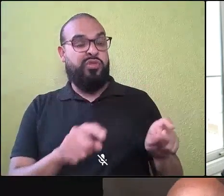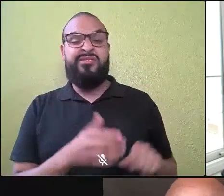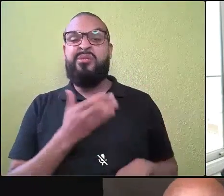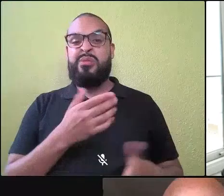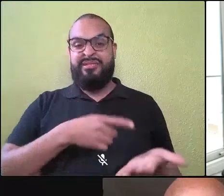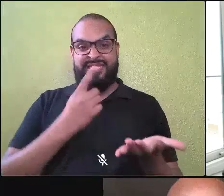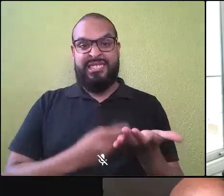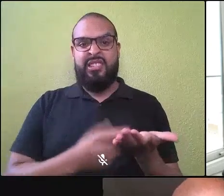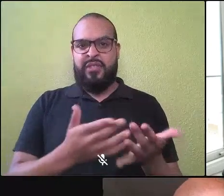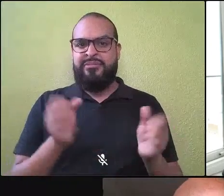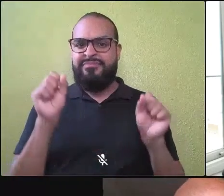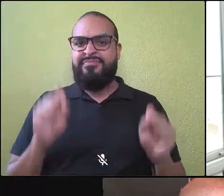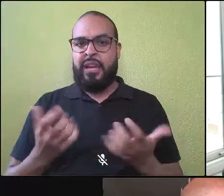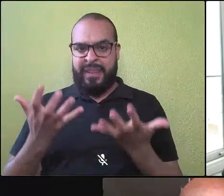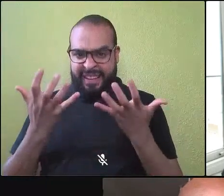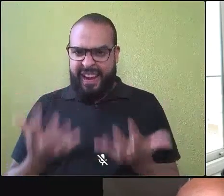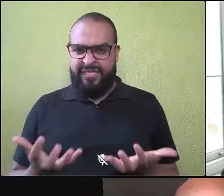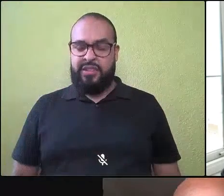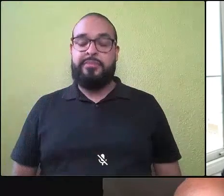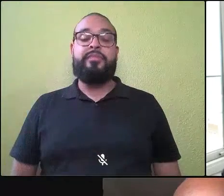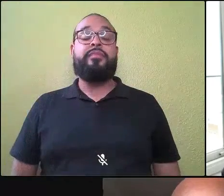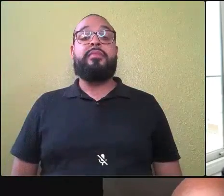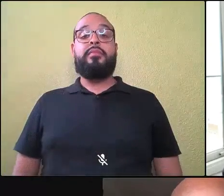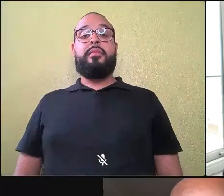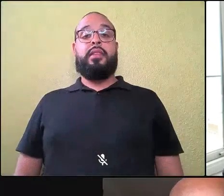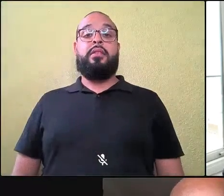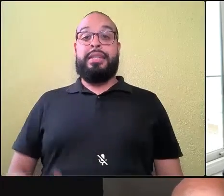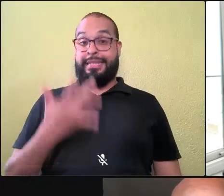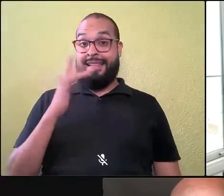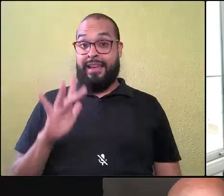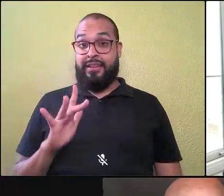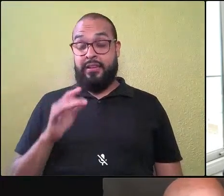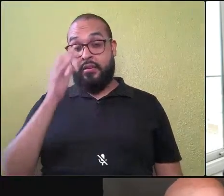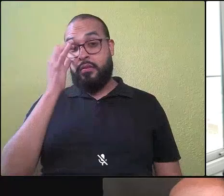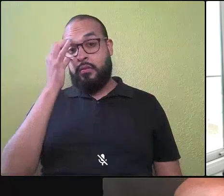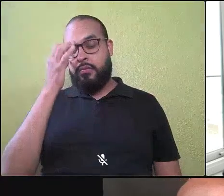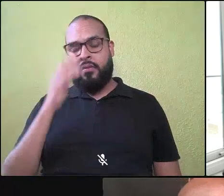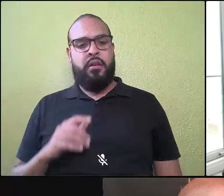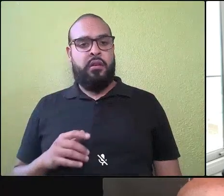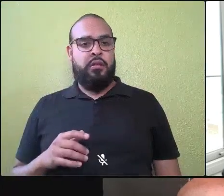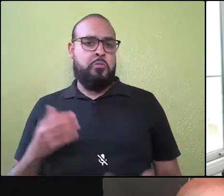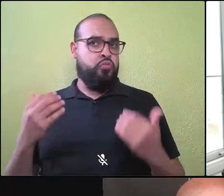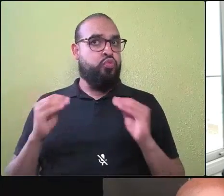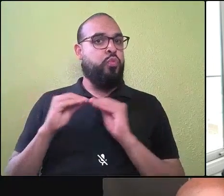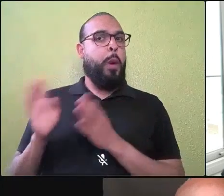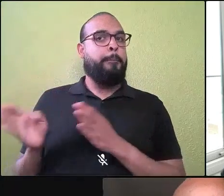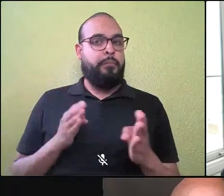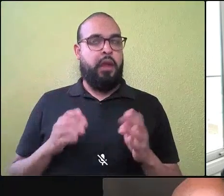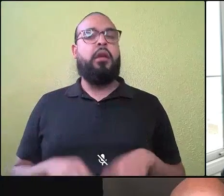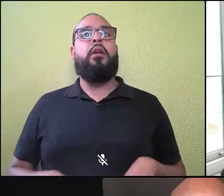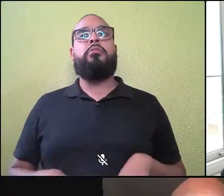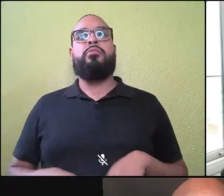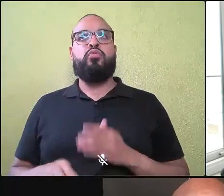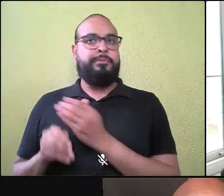a little bit prepared, and I think it was a definitely more luck than planning, because we didn't plan for the pandemic. But we were trying